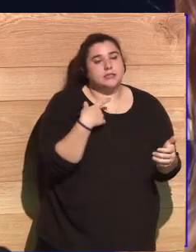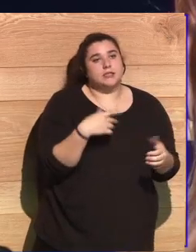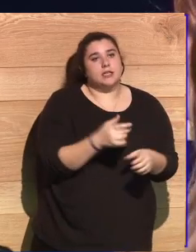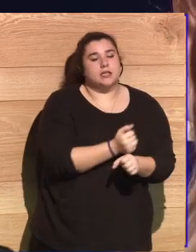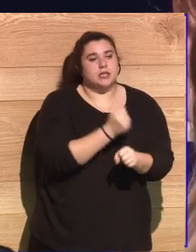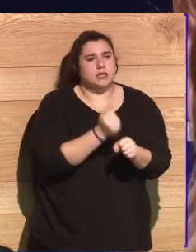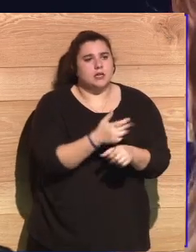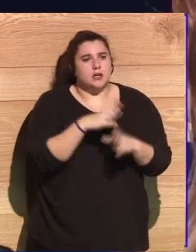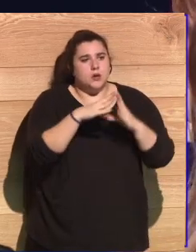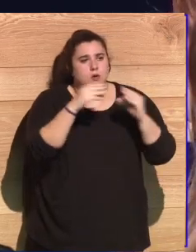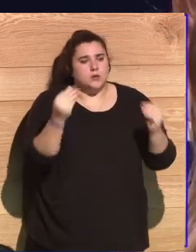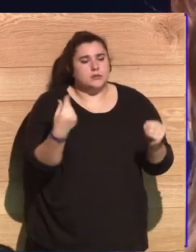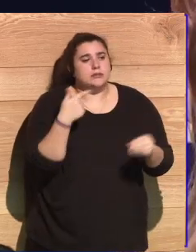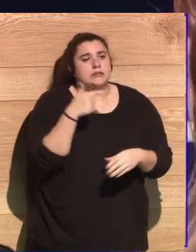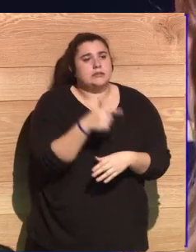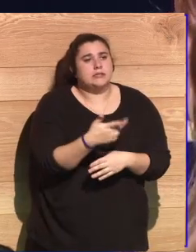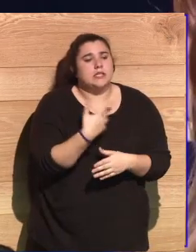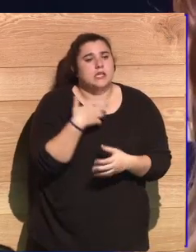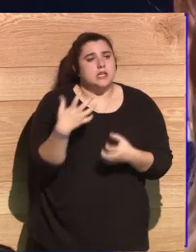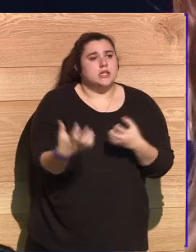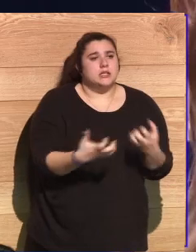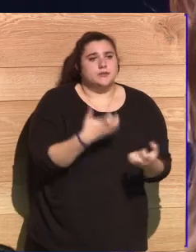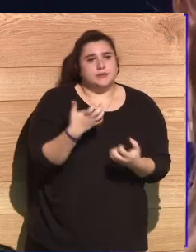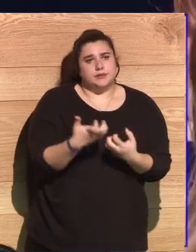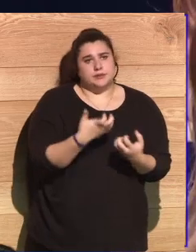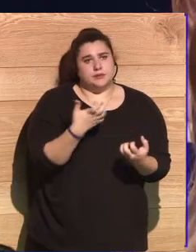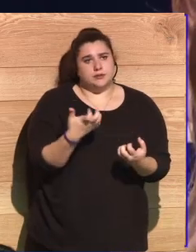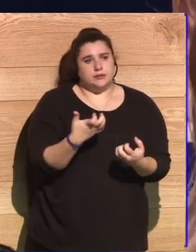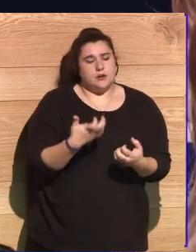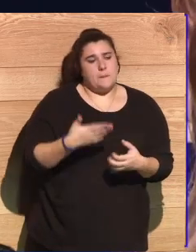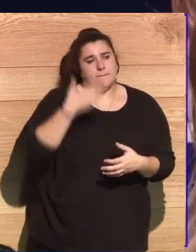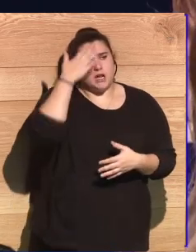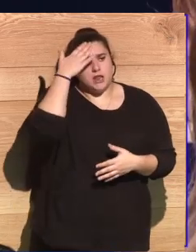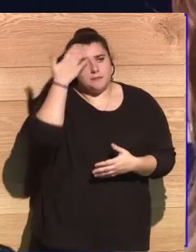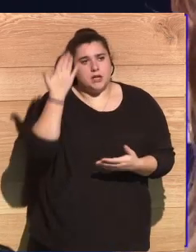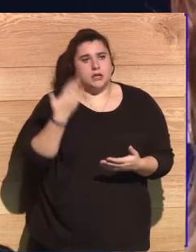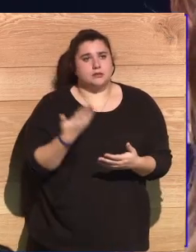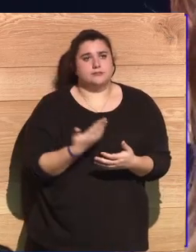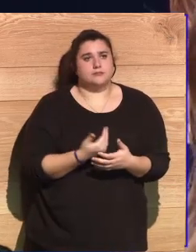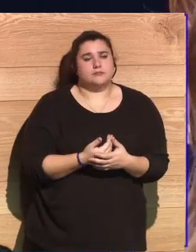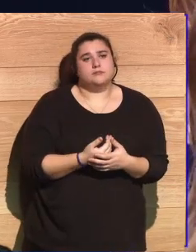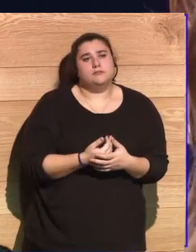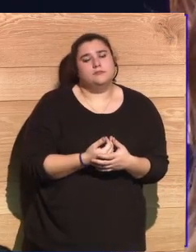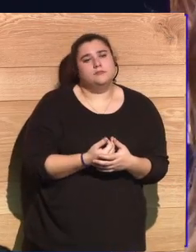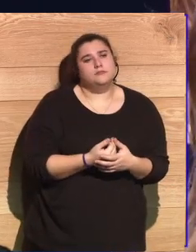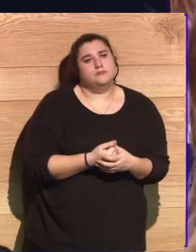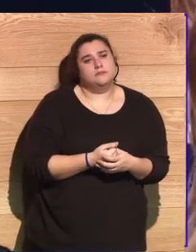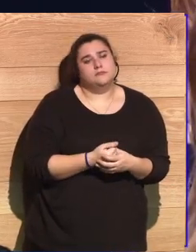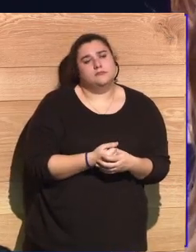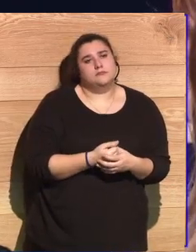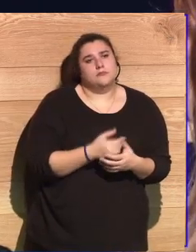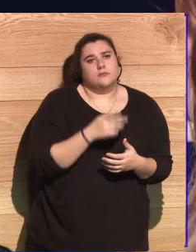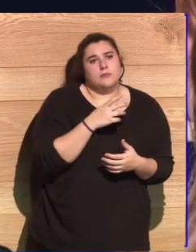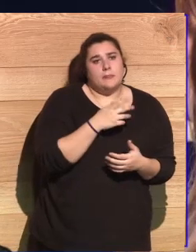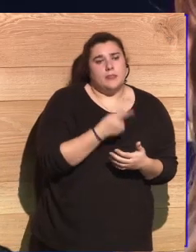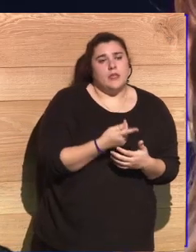there. So I was left living in a mobile home that happened to be right next to the